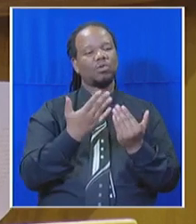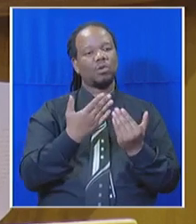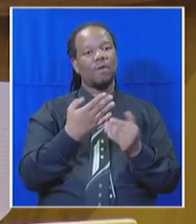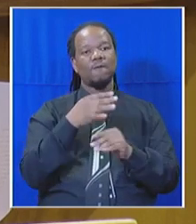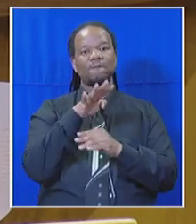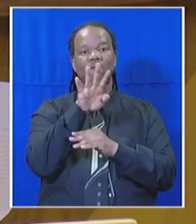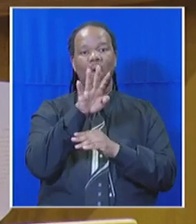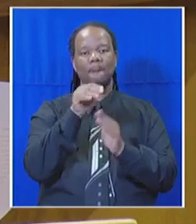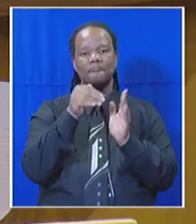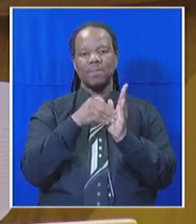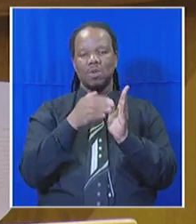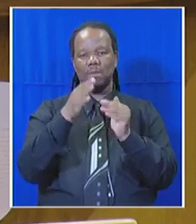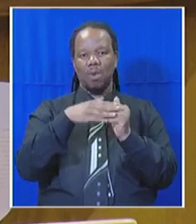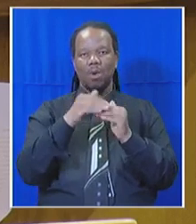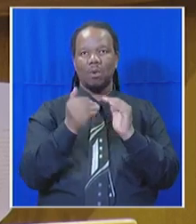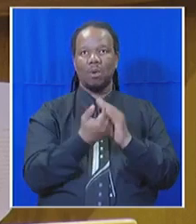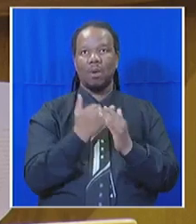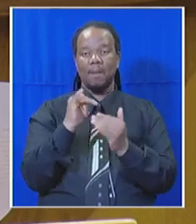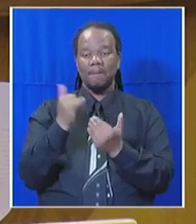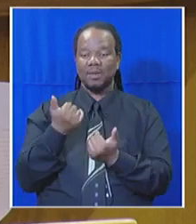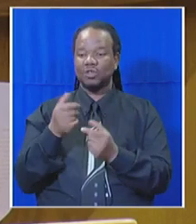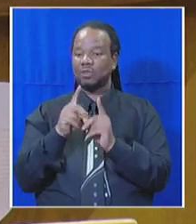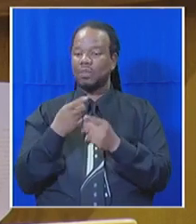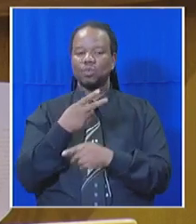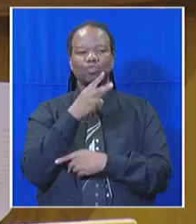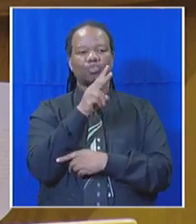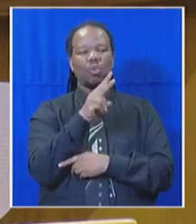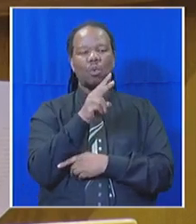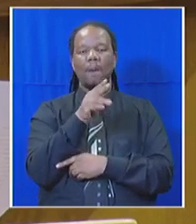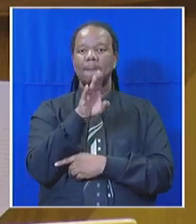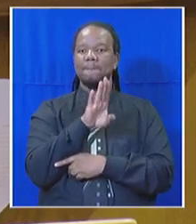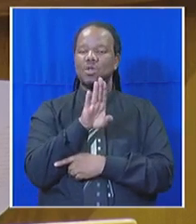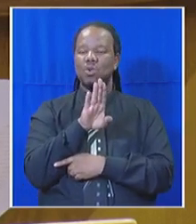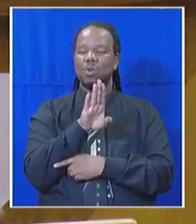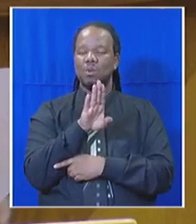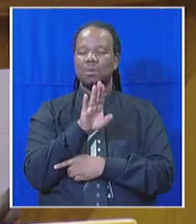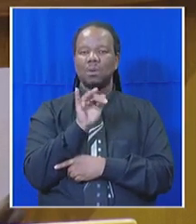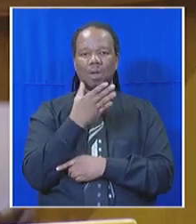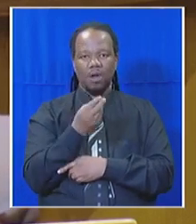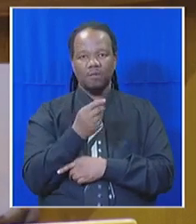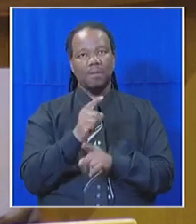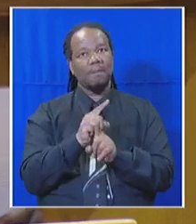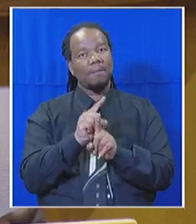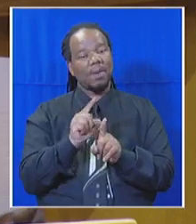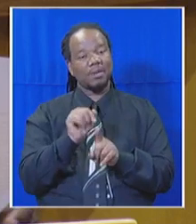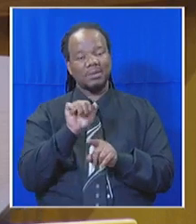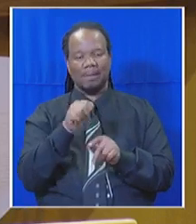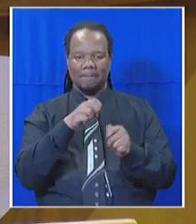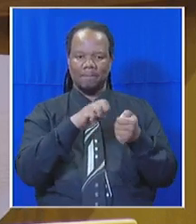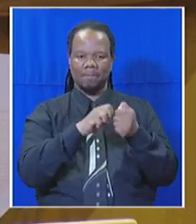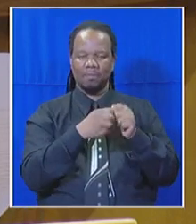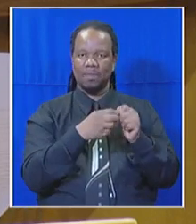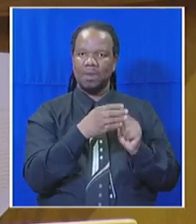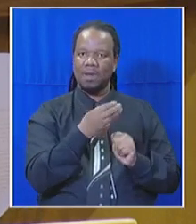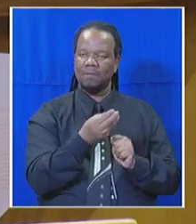has total budget of just over 2 billion, this must send a clear signal of crisis. What is